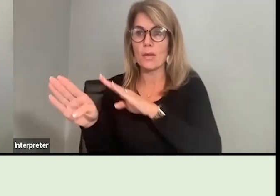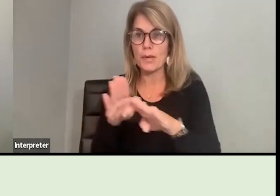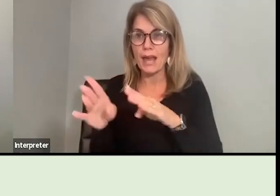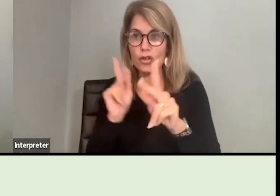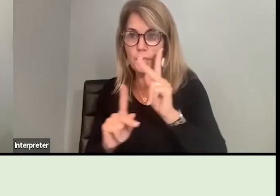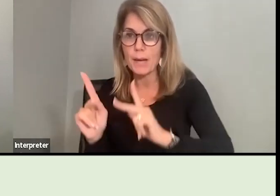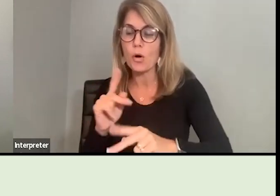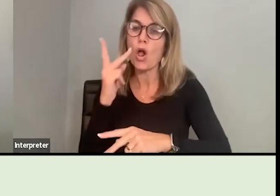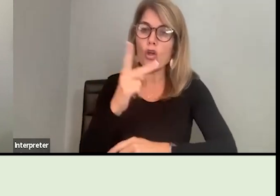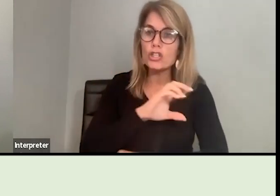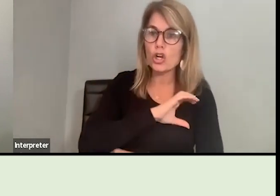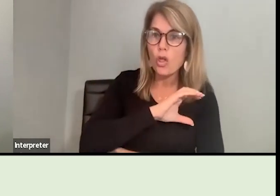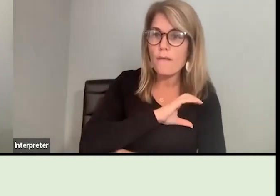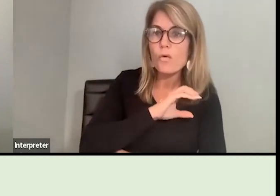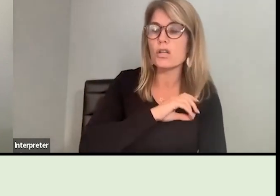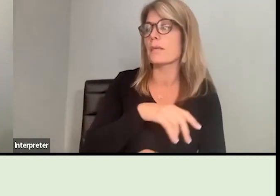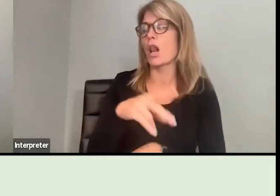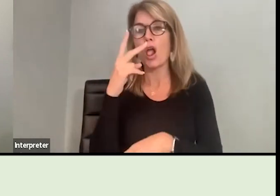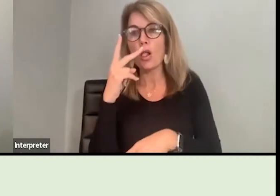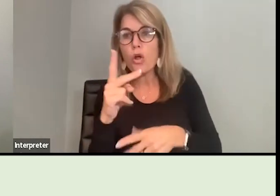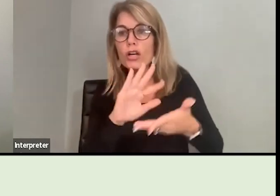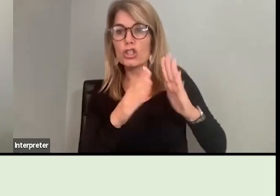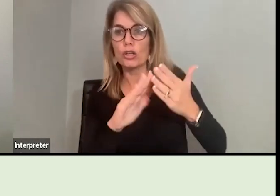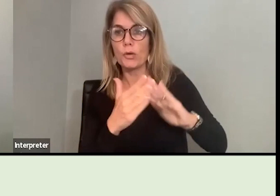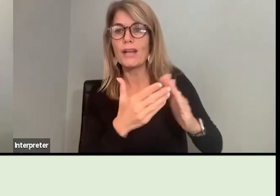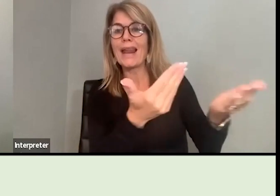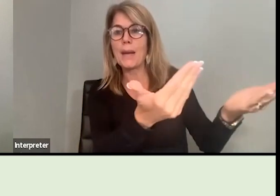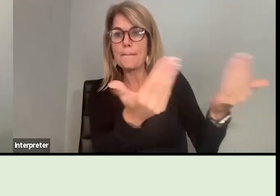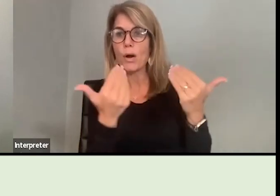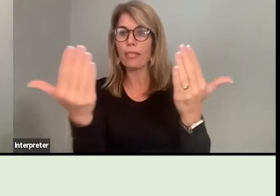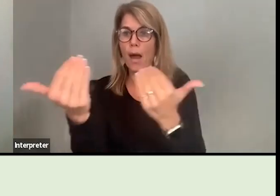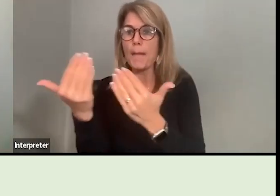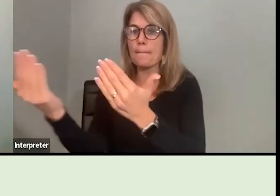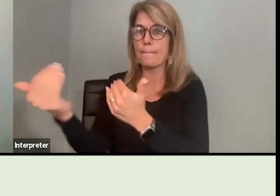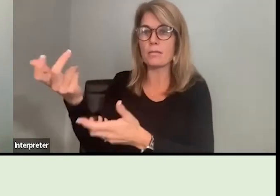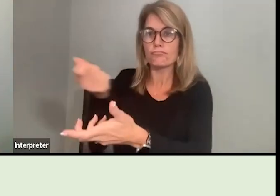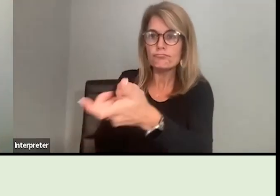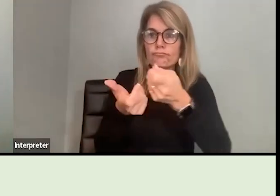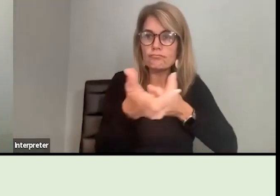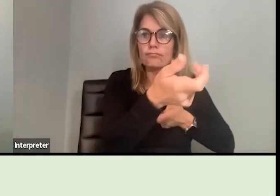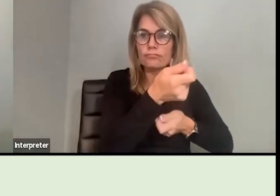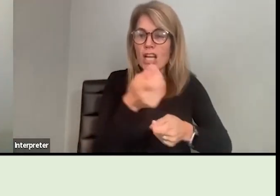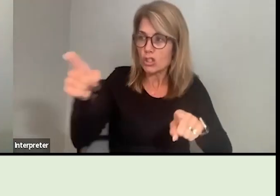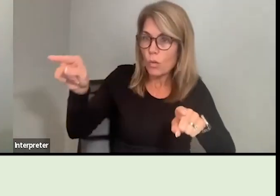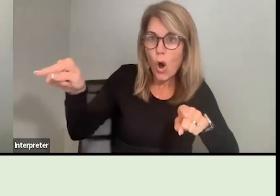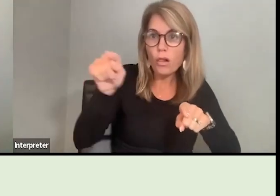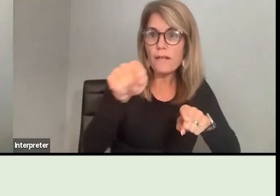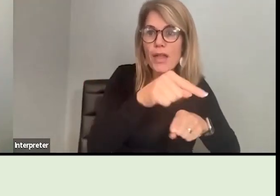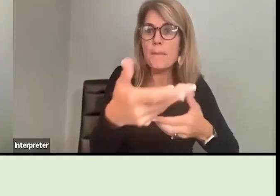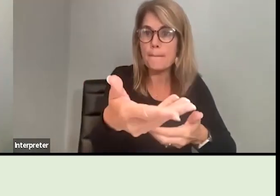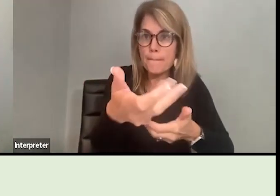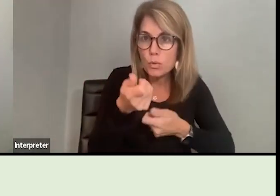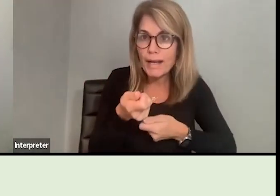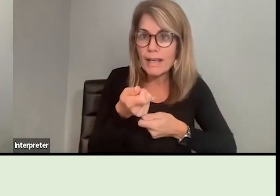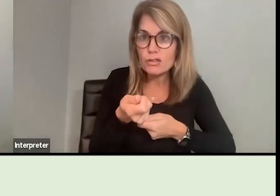the agencies that are in the community and bring them to the table. Because what they bring to the table is knowledge of everything that is going